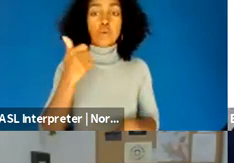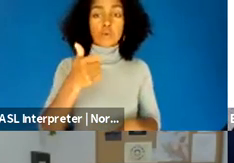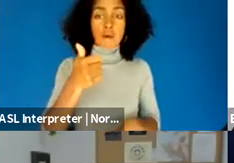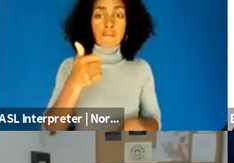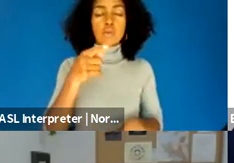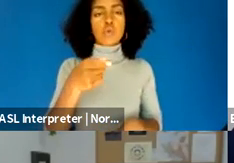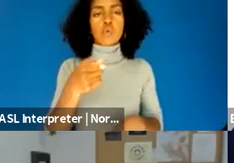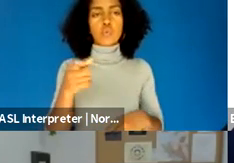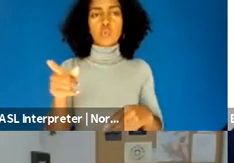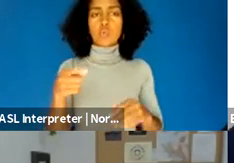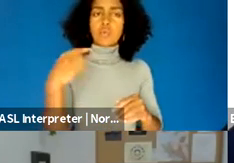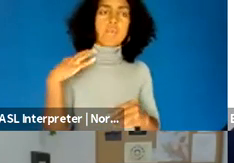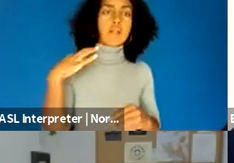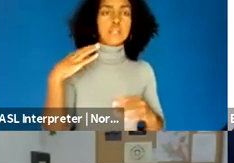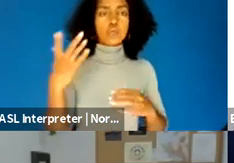your group.